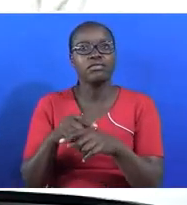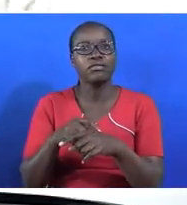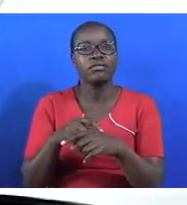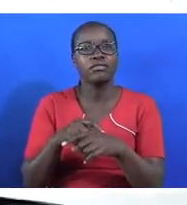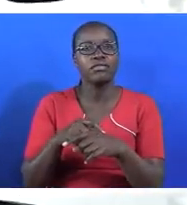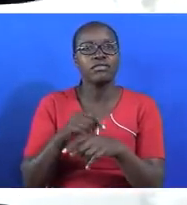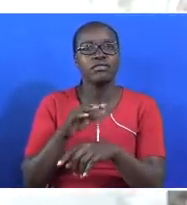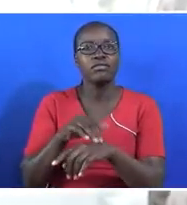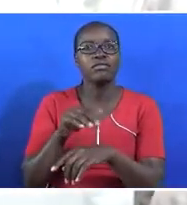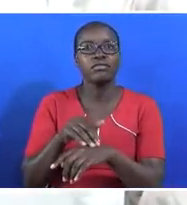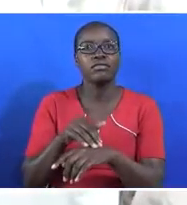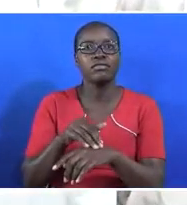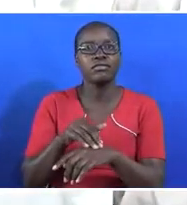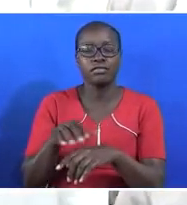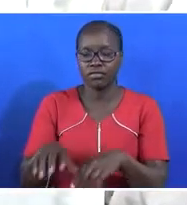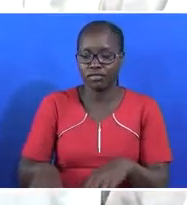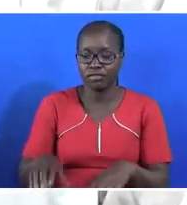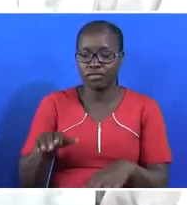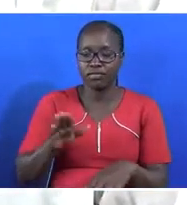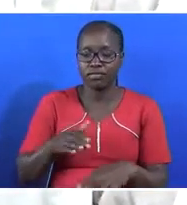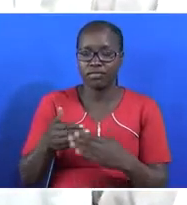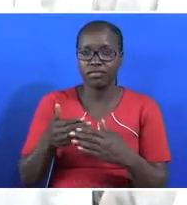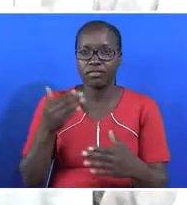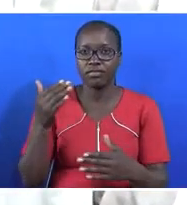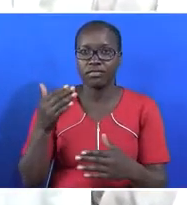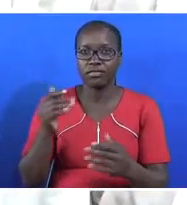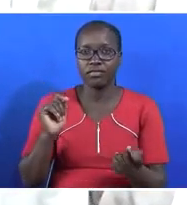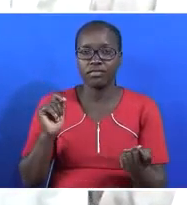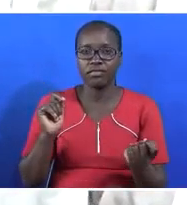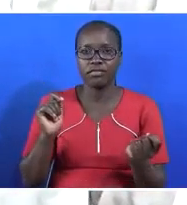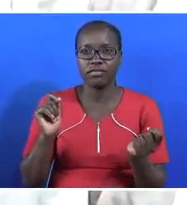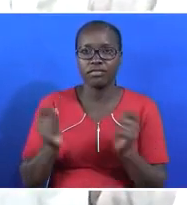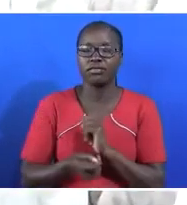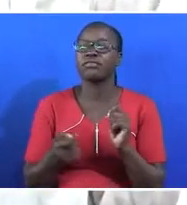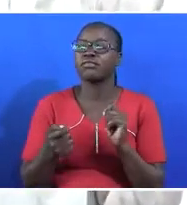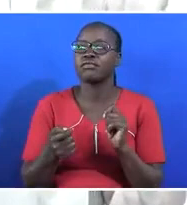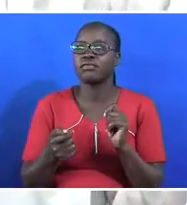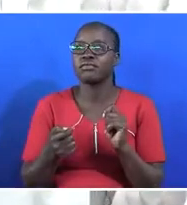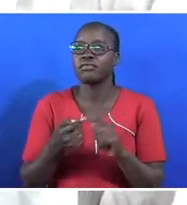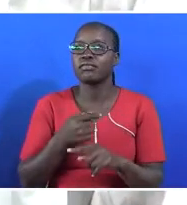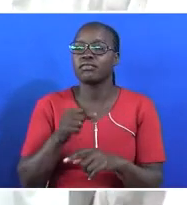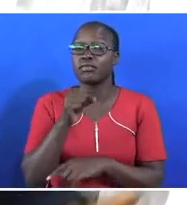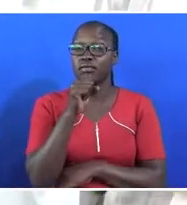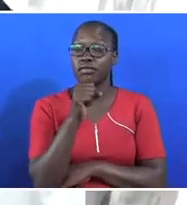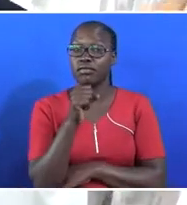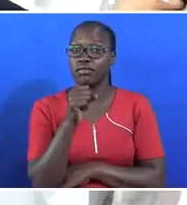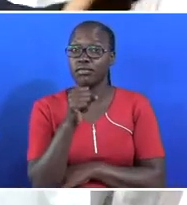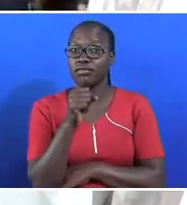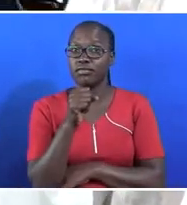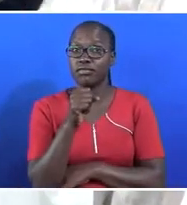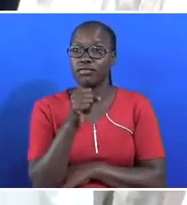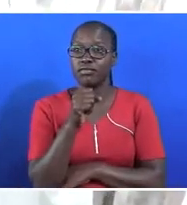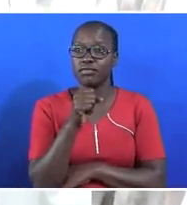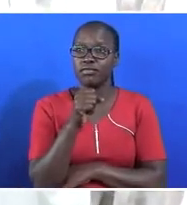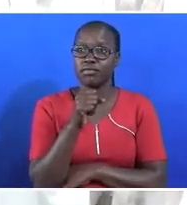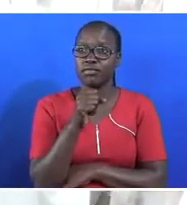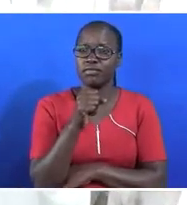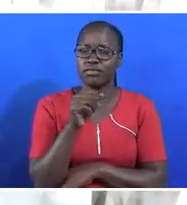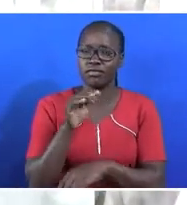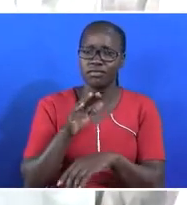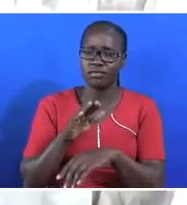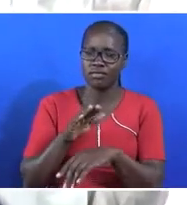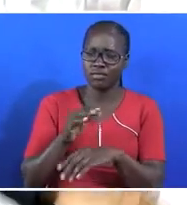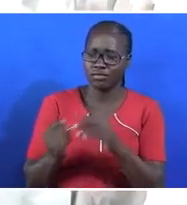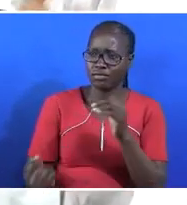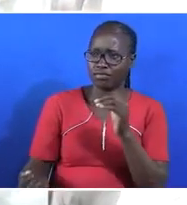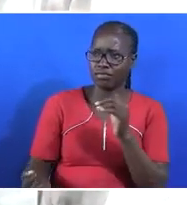young woman, just before I switched off, you know, from the microphone, and she came up